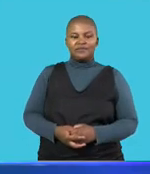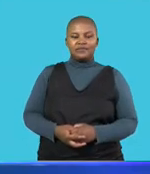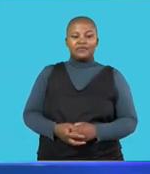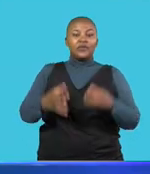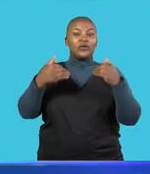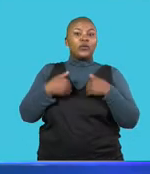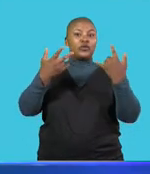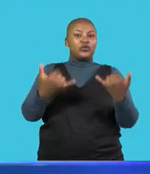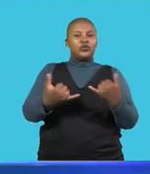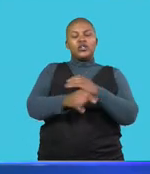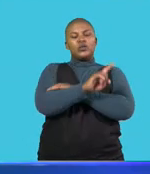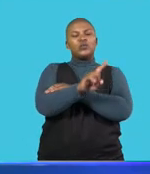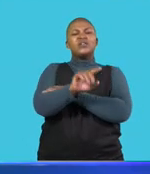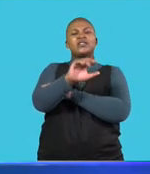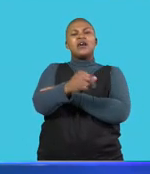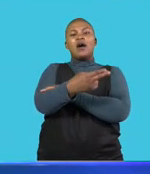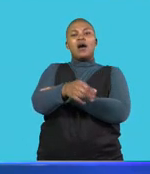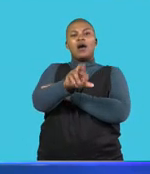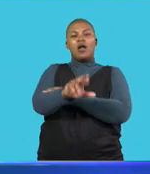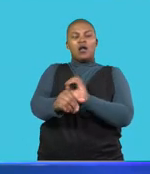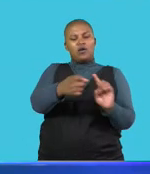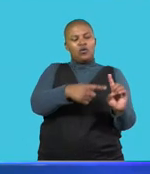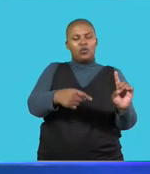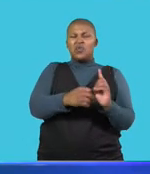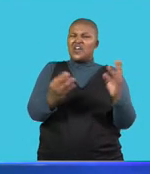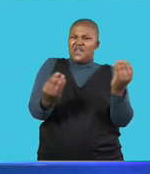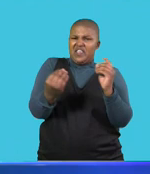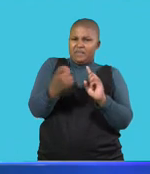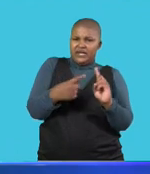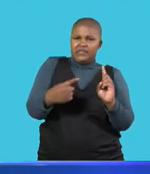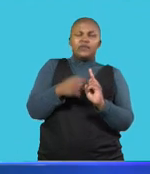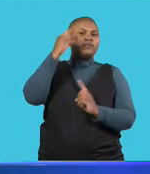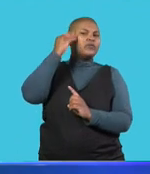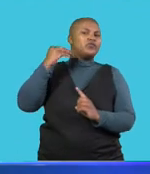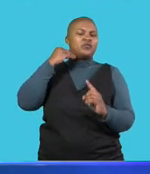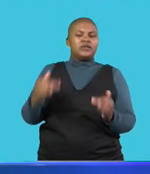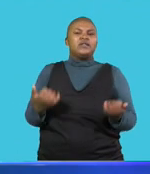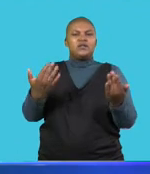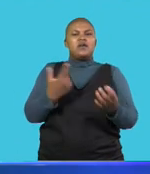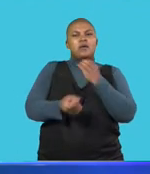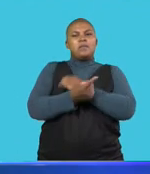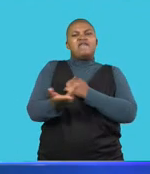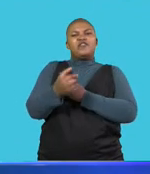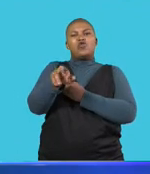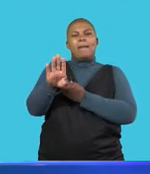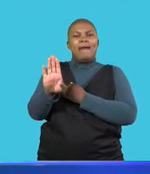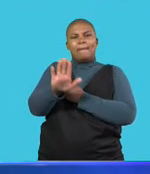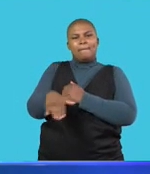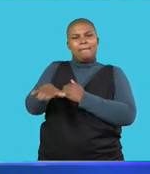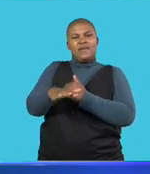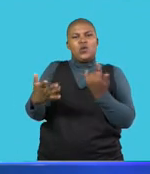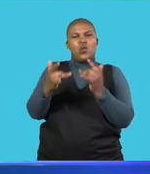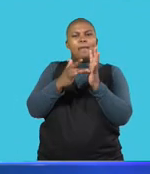We begin here. Mkutukana, popularly known as Zahara's memorial service, was held at the Rhema Bible Church in Randburg earlier